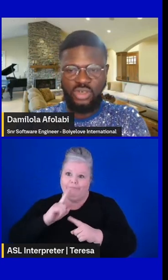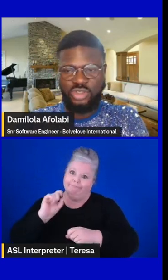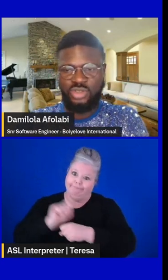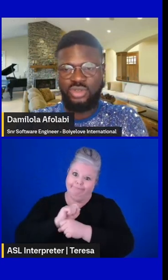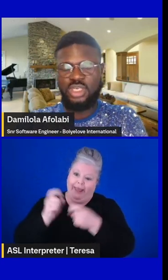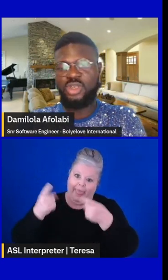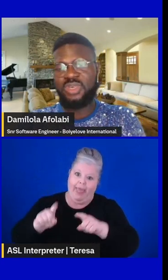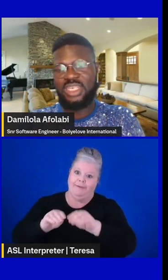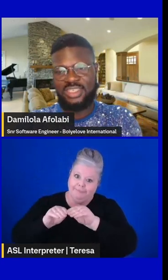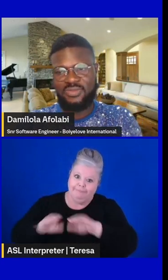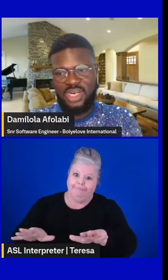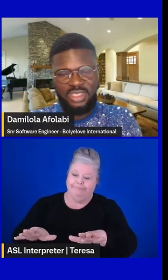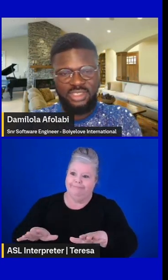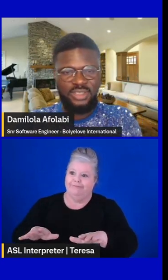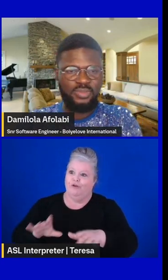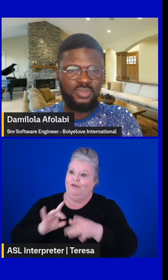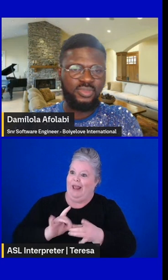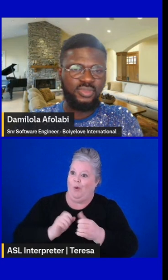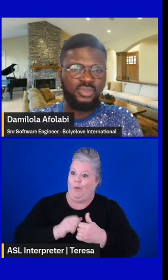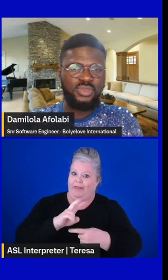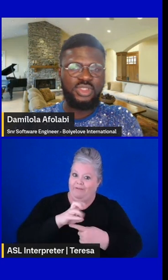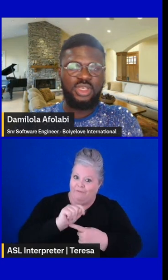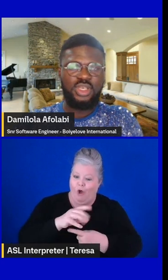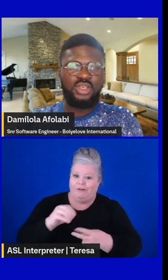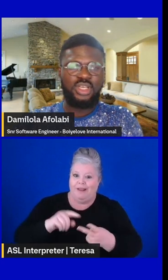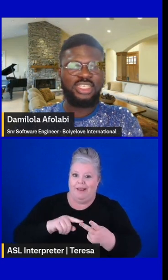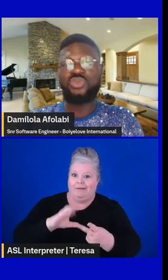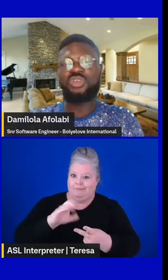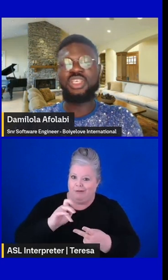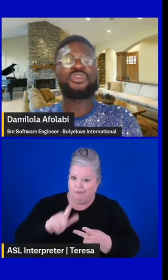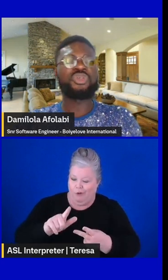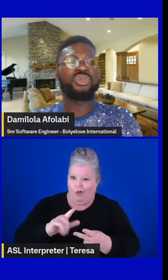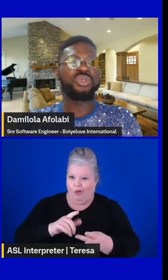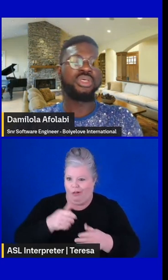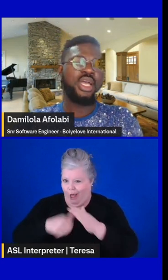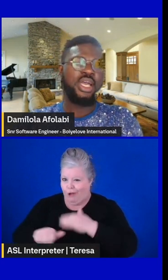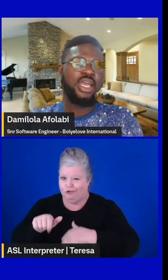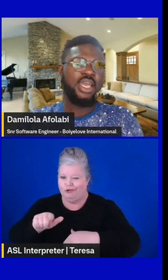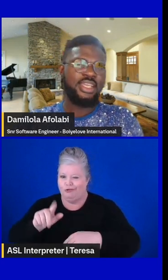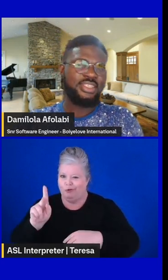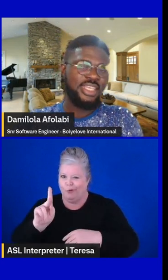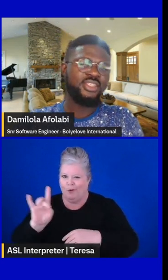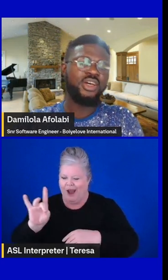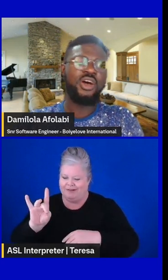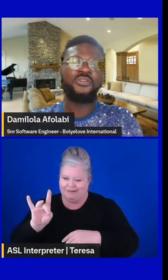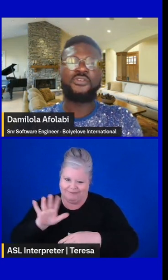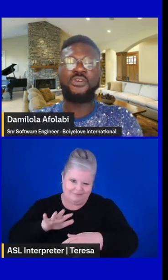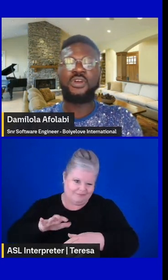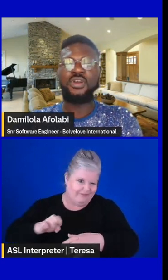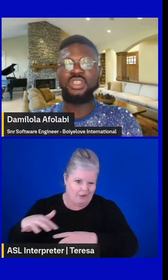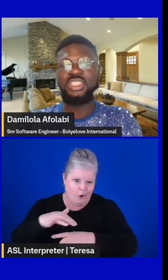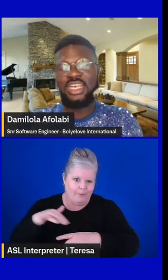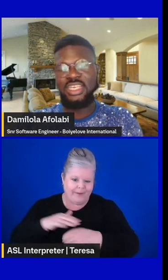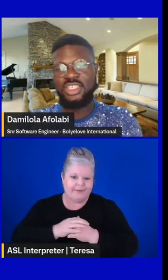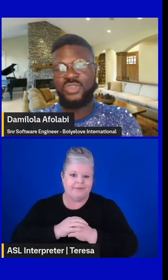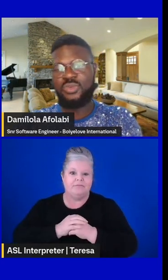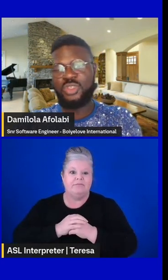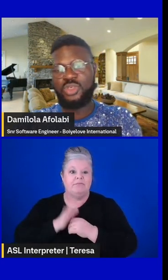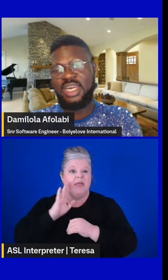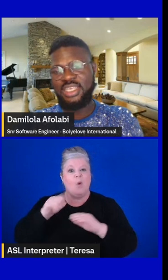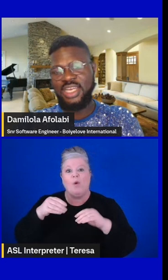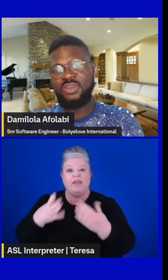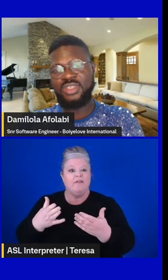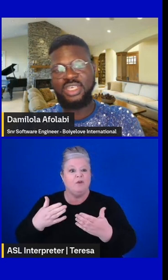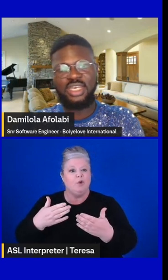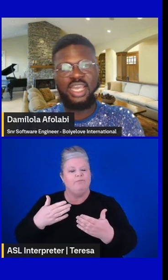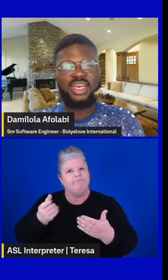Vault and Consul in Kubernetes environment. This will give you a sense of the challenges we